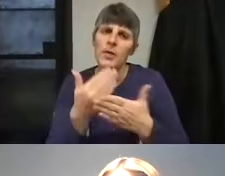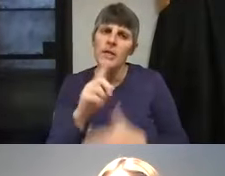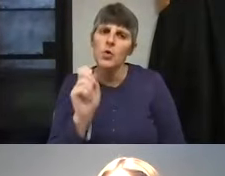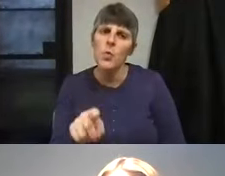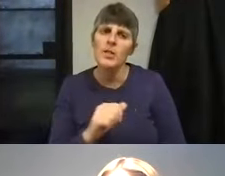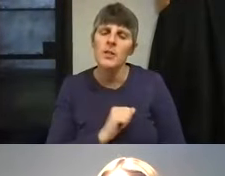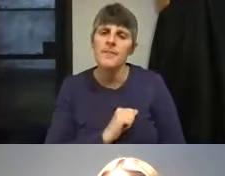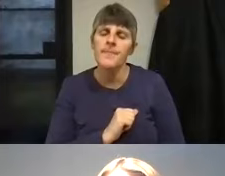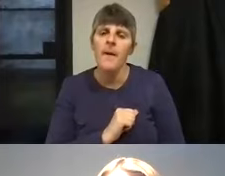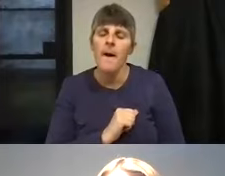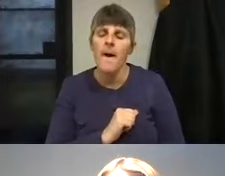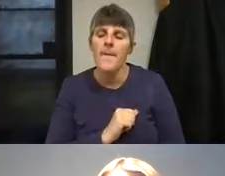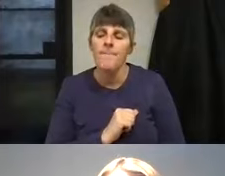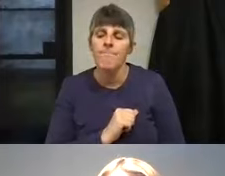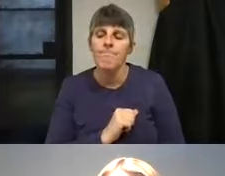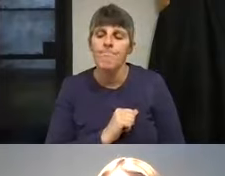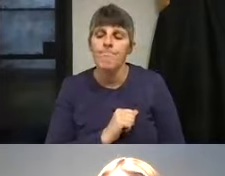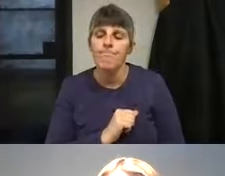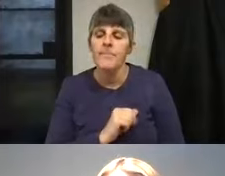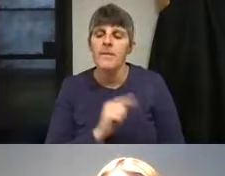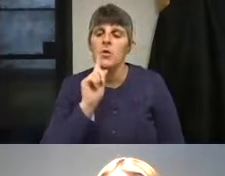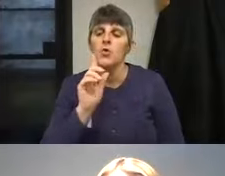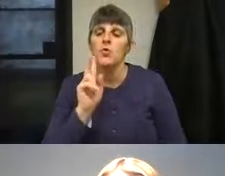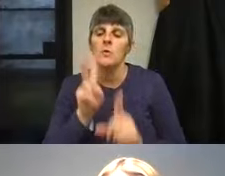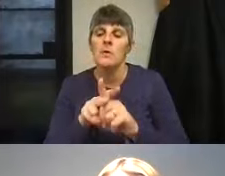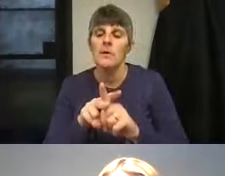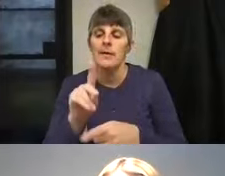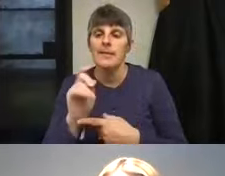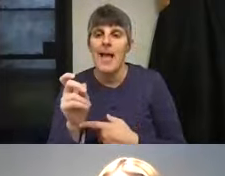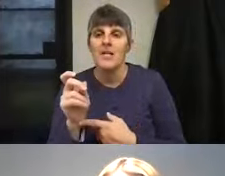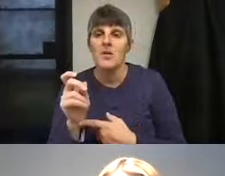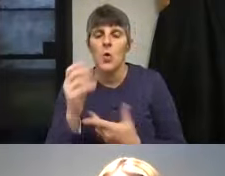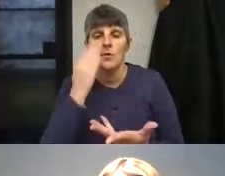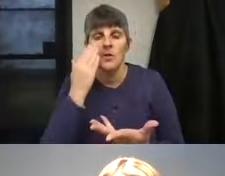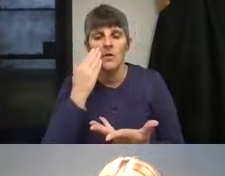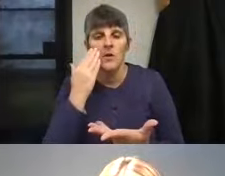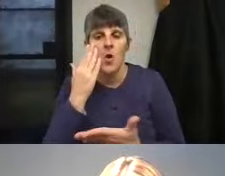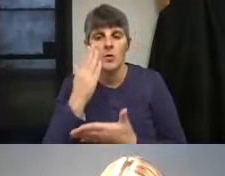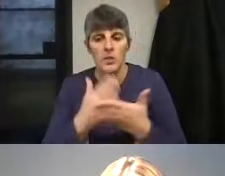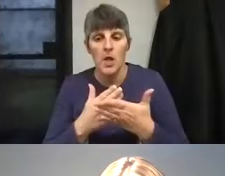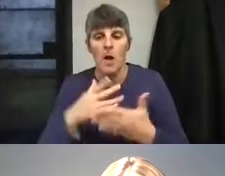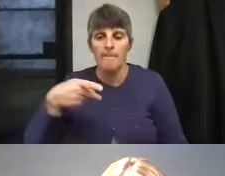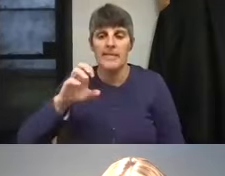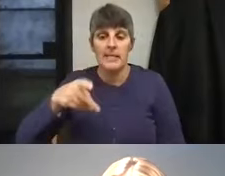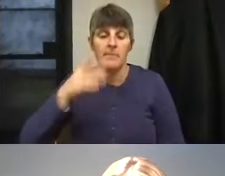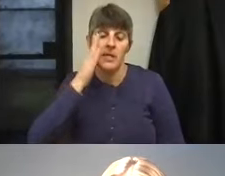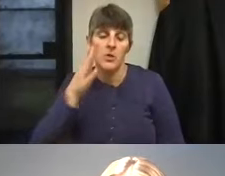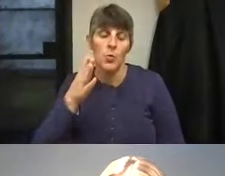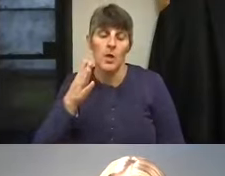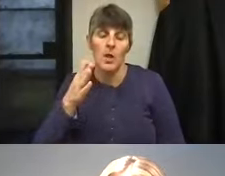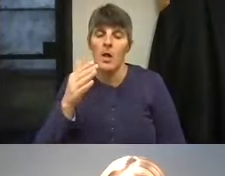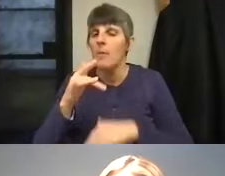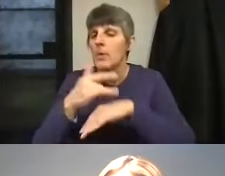question. To give a diagnosis, some primary care doctors will give a